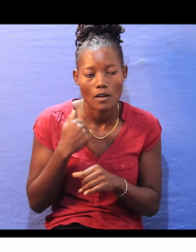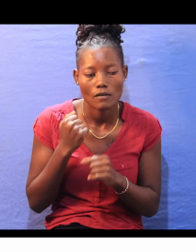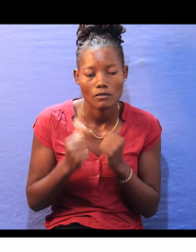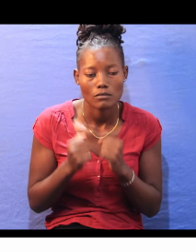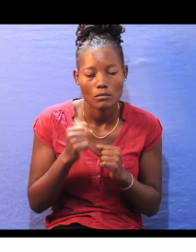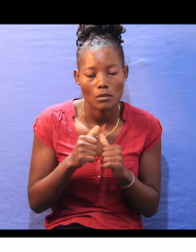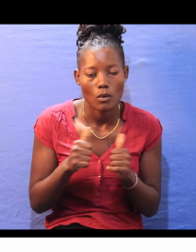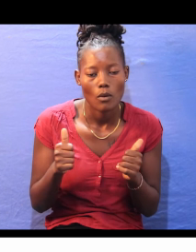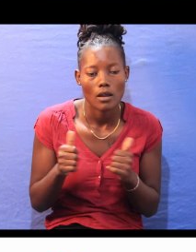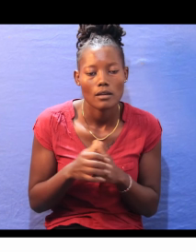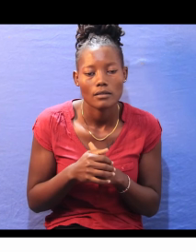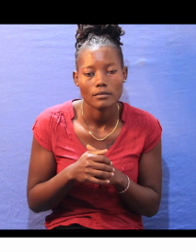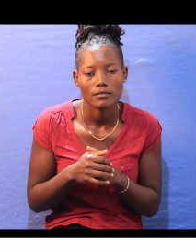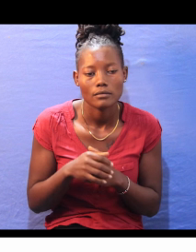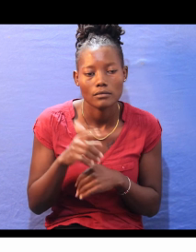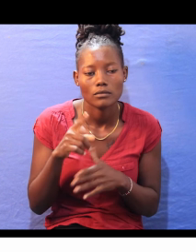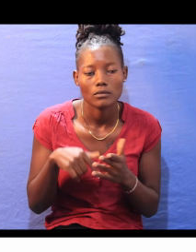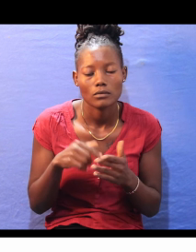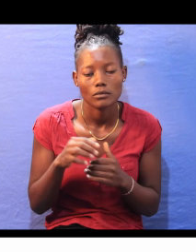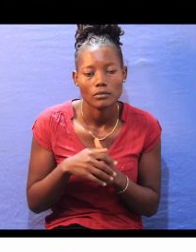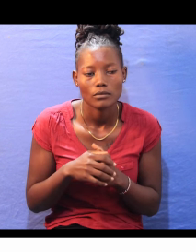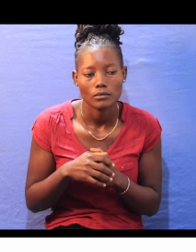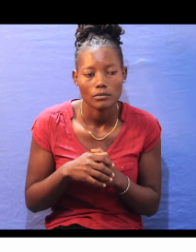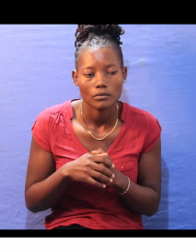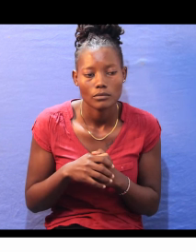well. So what we can